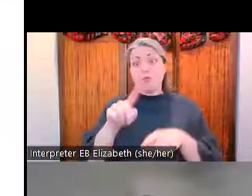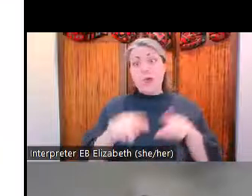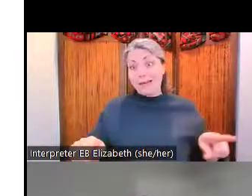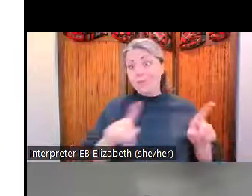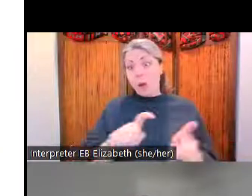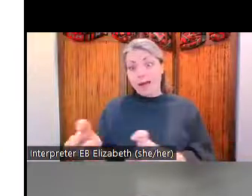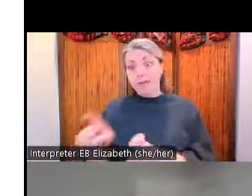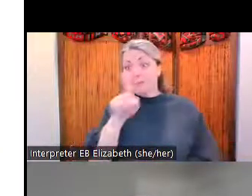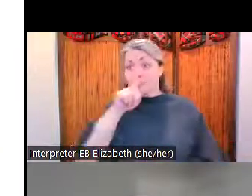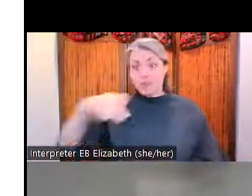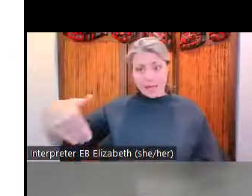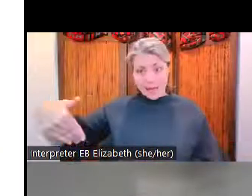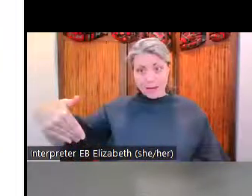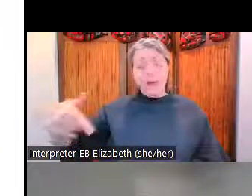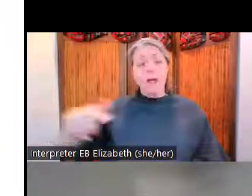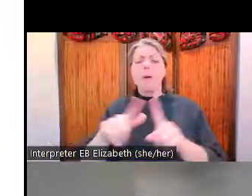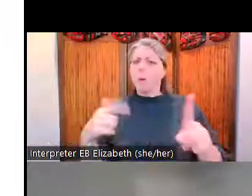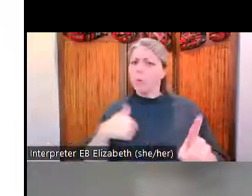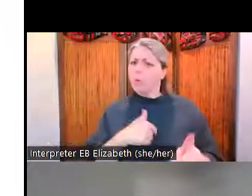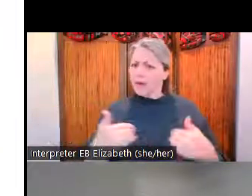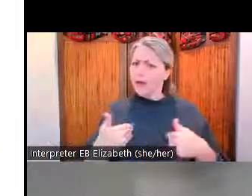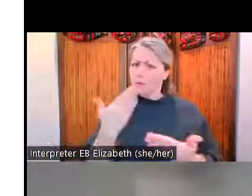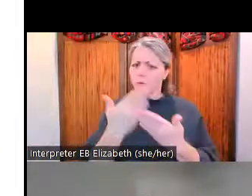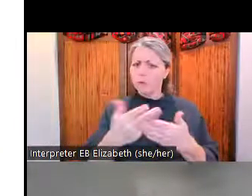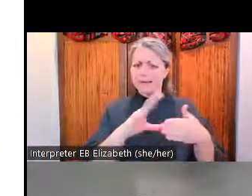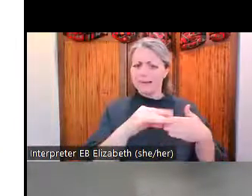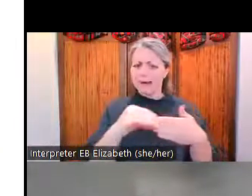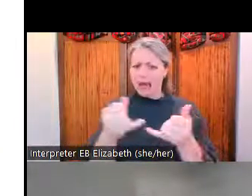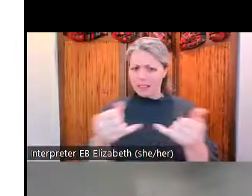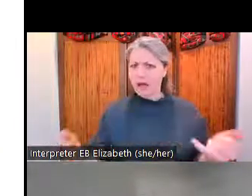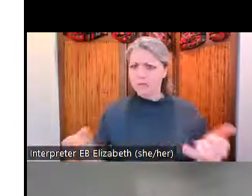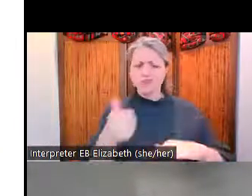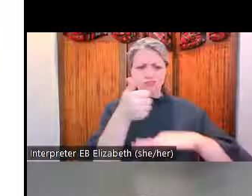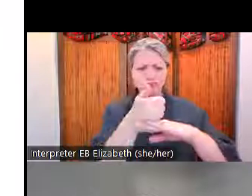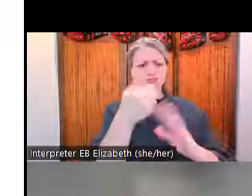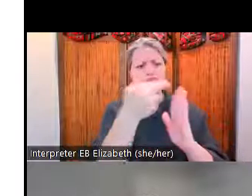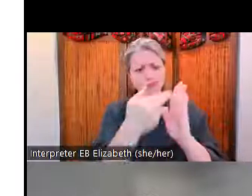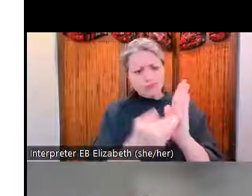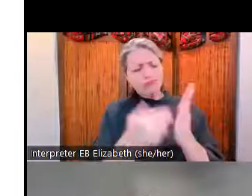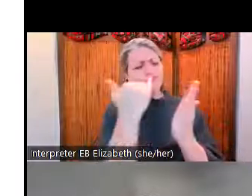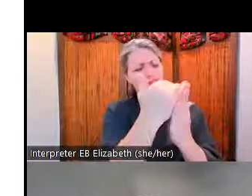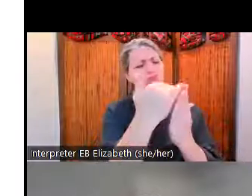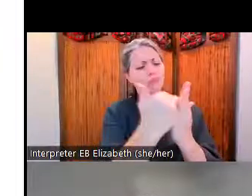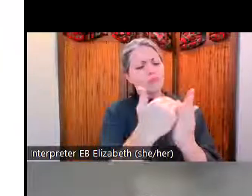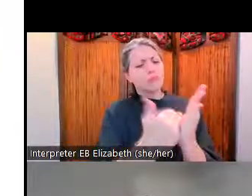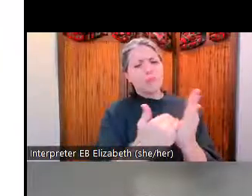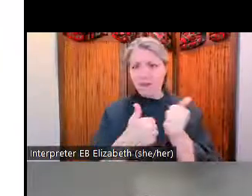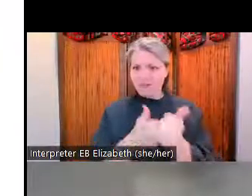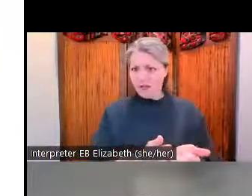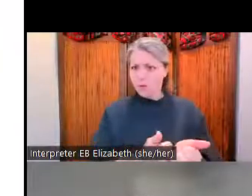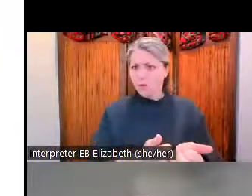we do have guidelines that help us do important